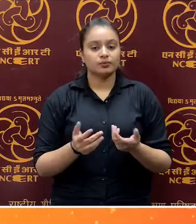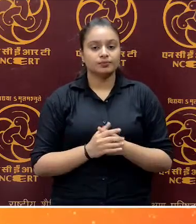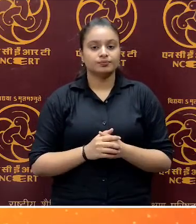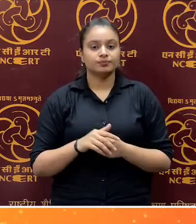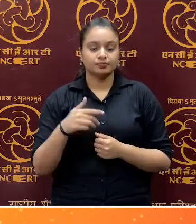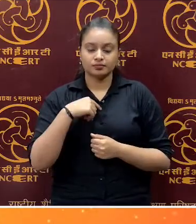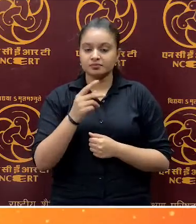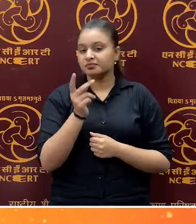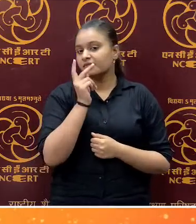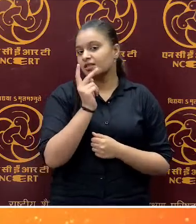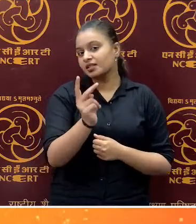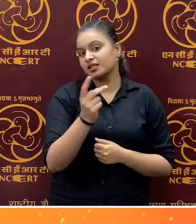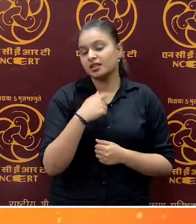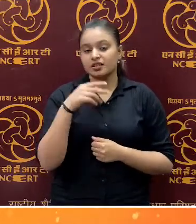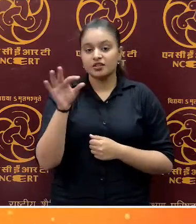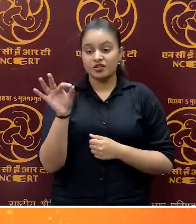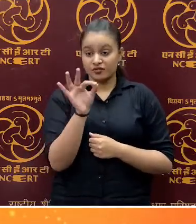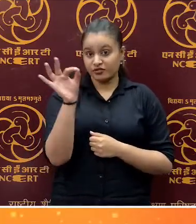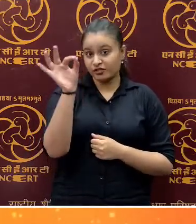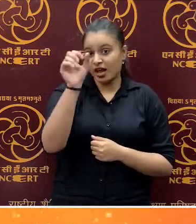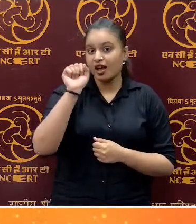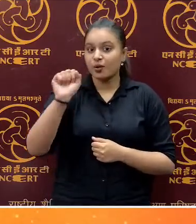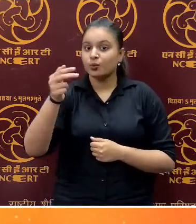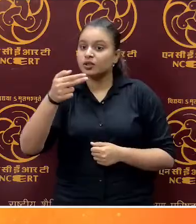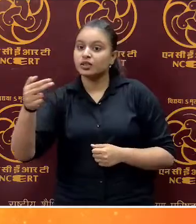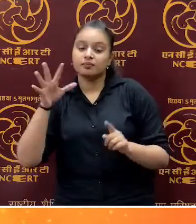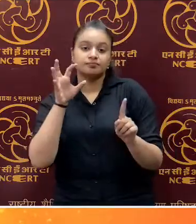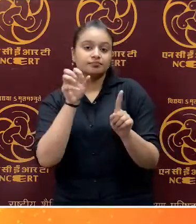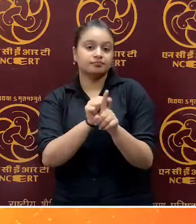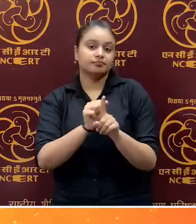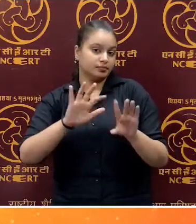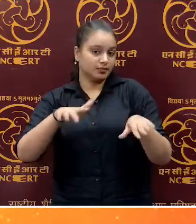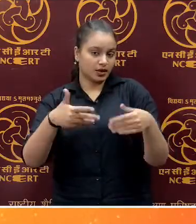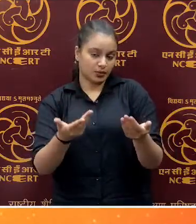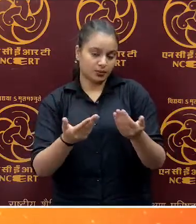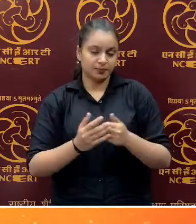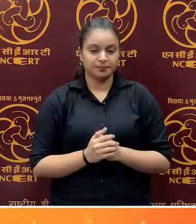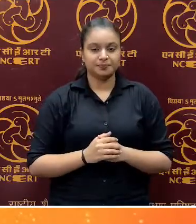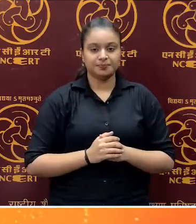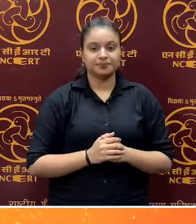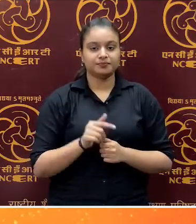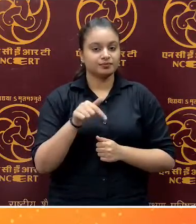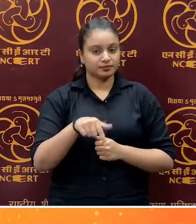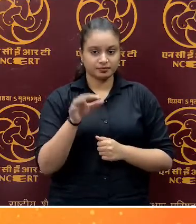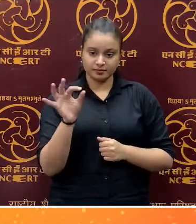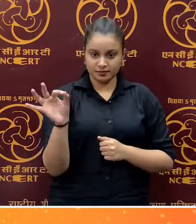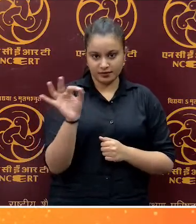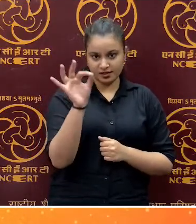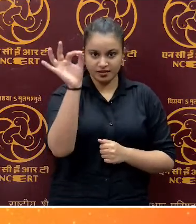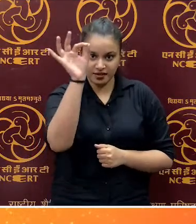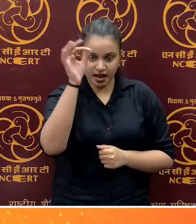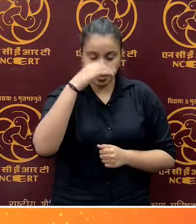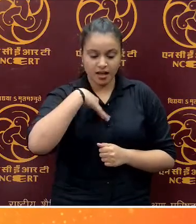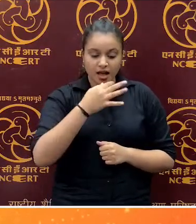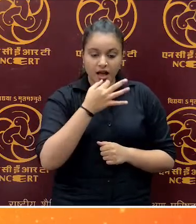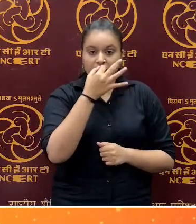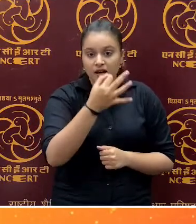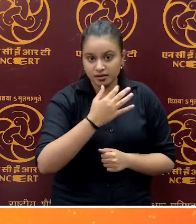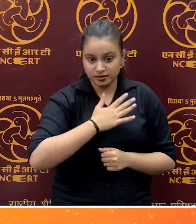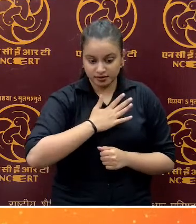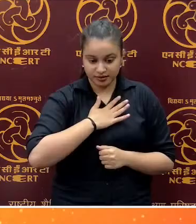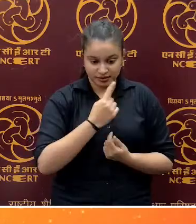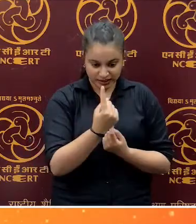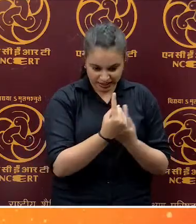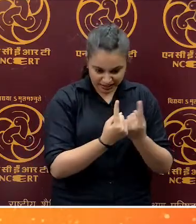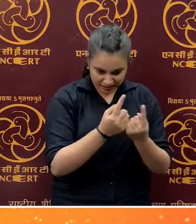Let us see how the fly finds its name. Okay. So now the fly is going to ask the grass